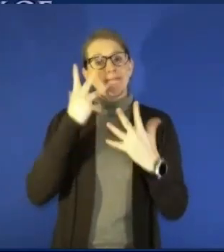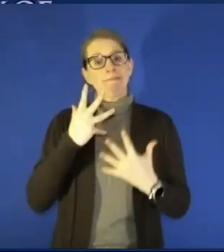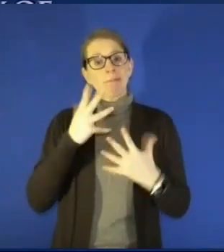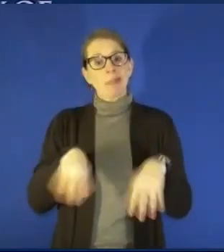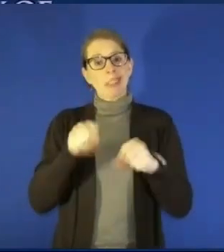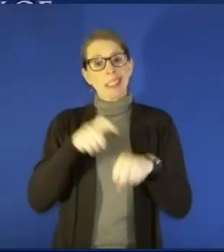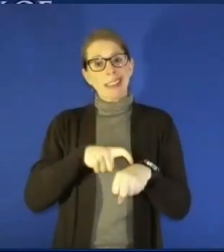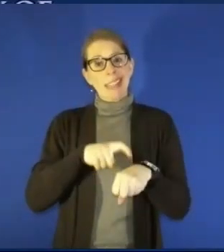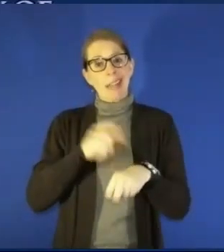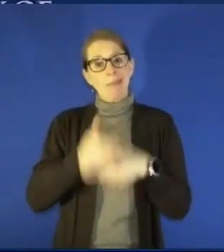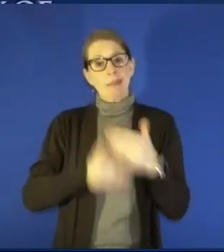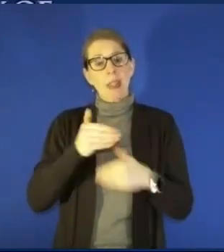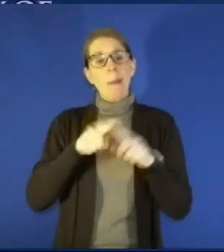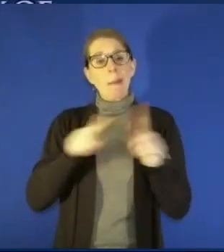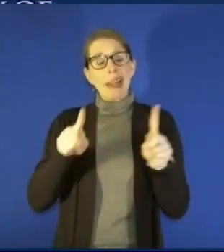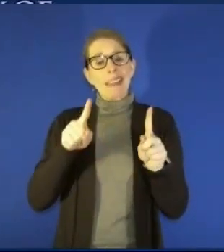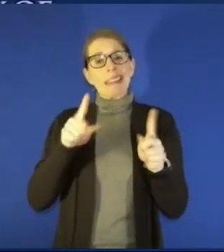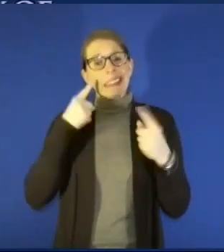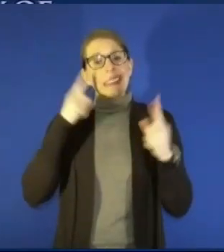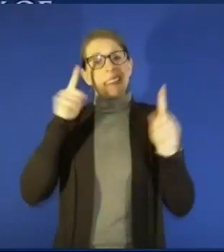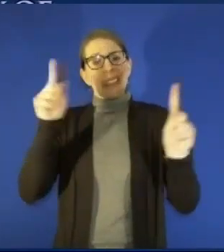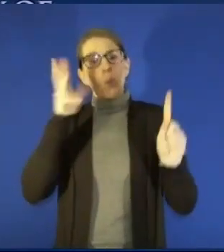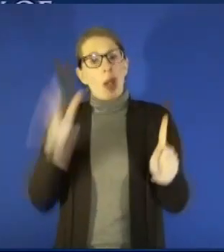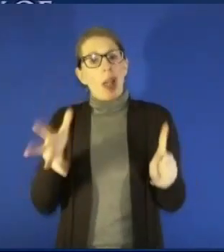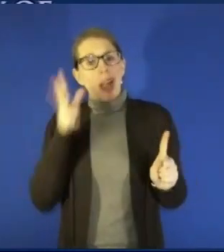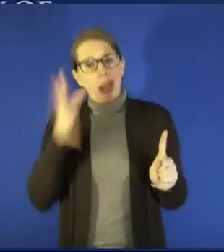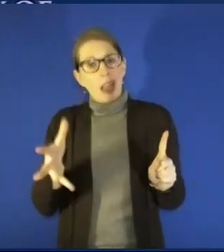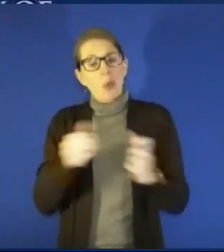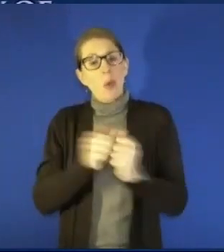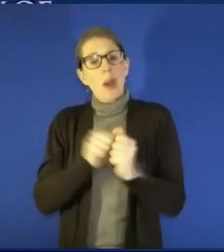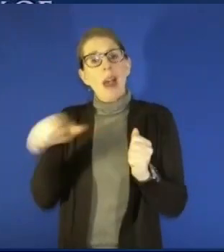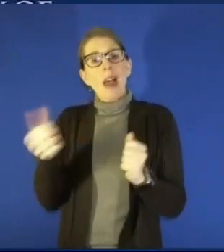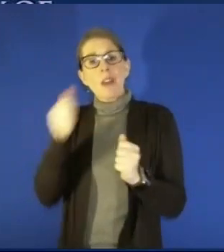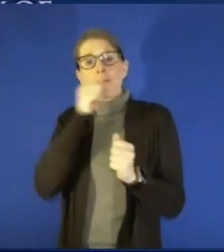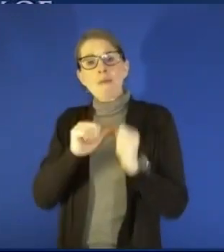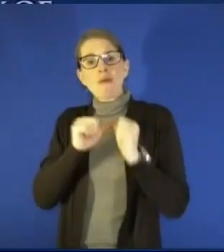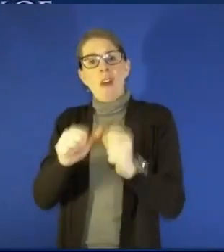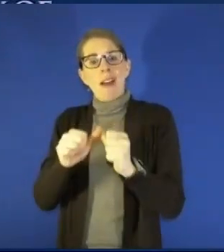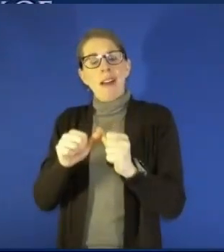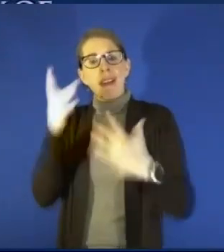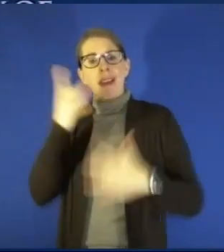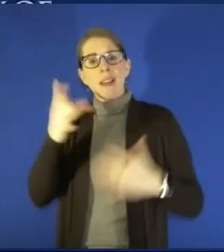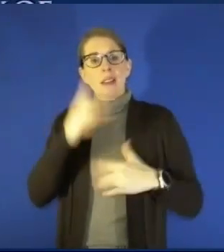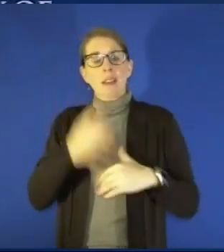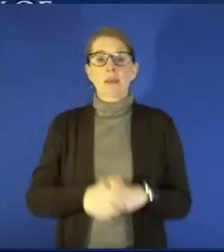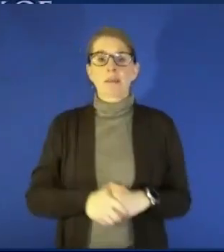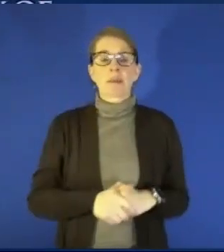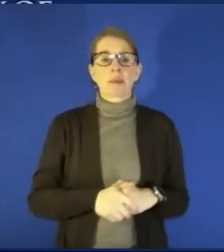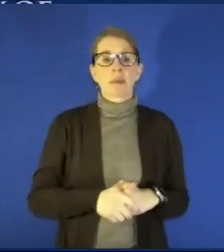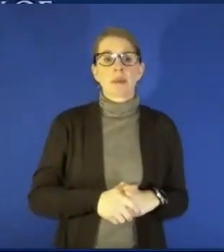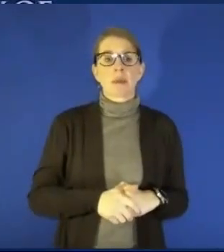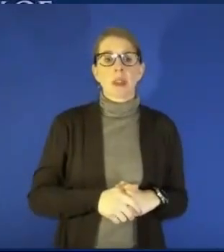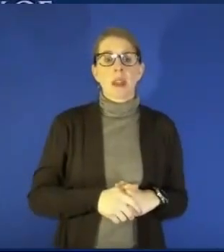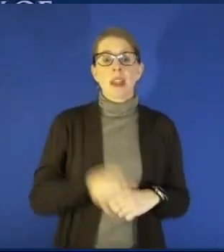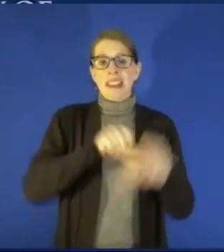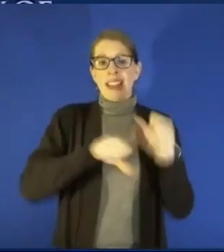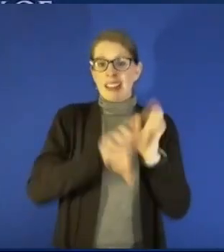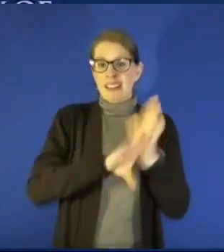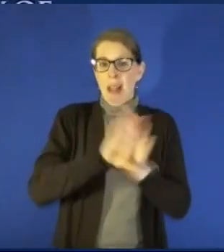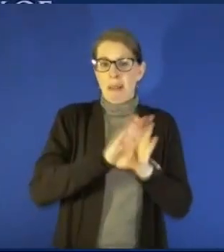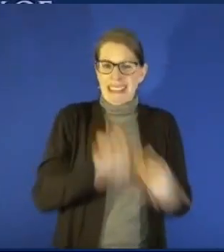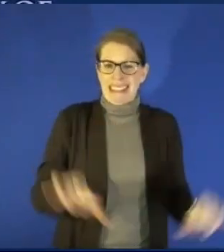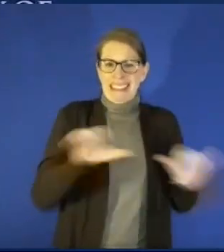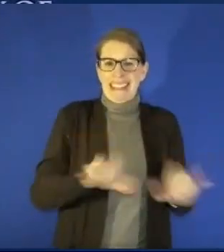we're going to get there just as we have with other chronic illnesses. This pace of change and the rapidity of scientific development is so much